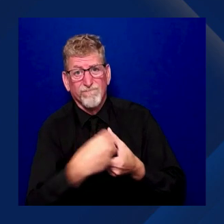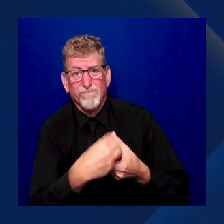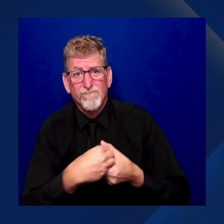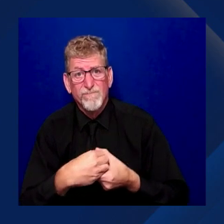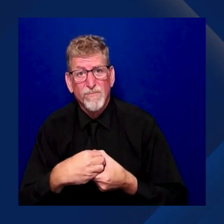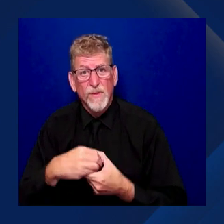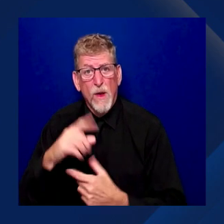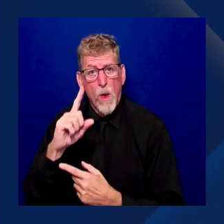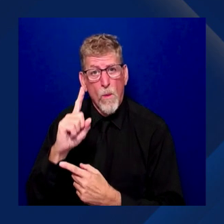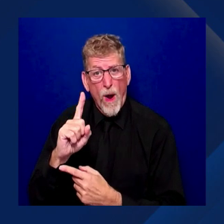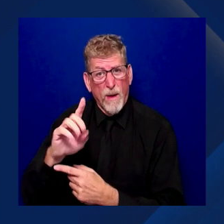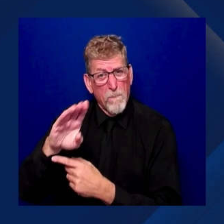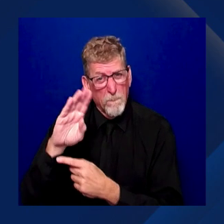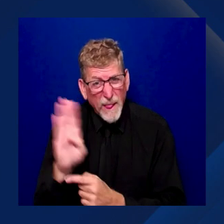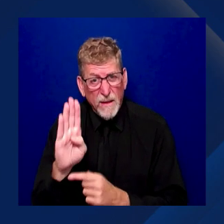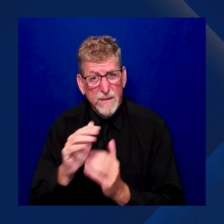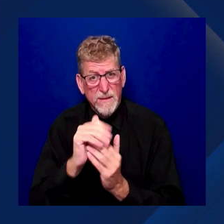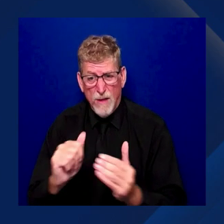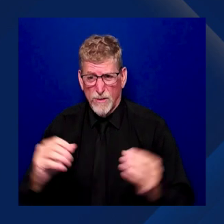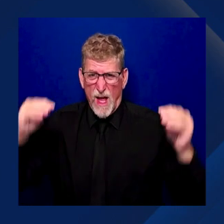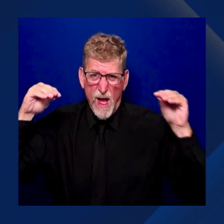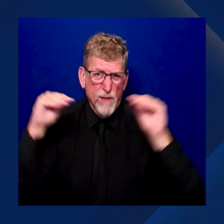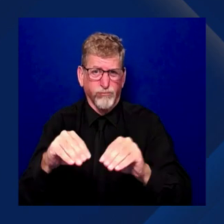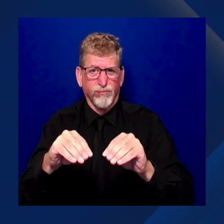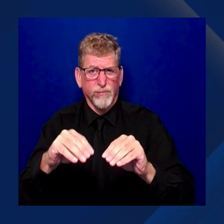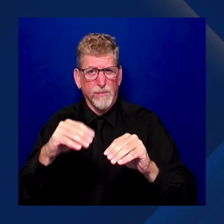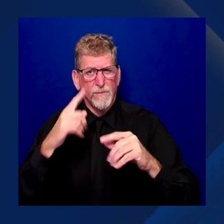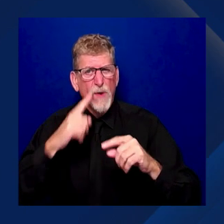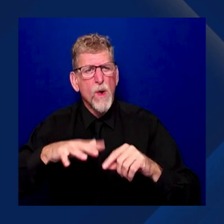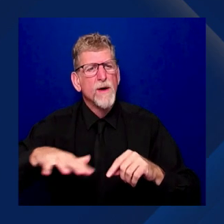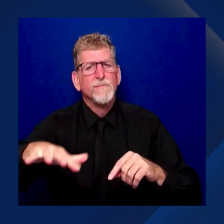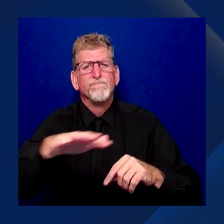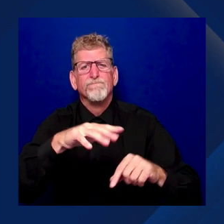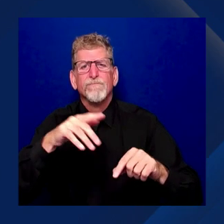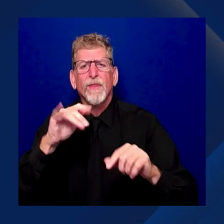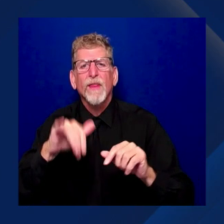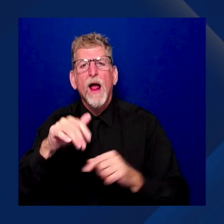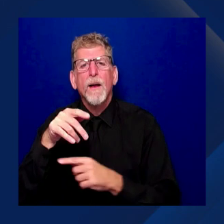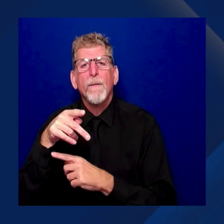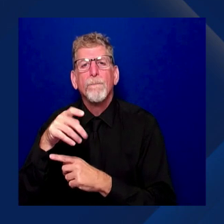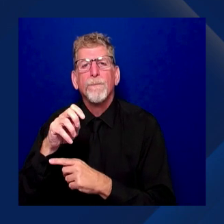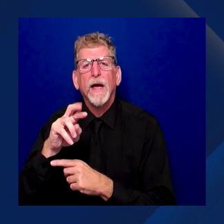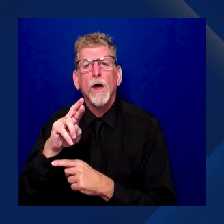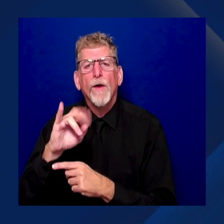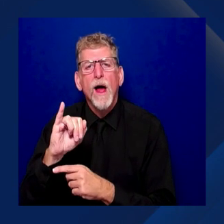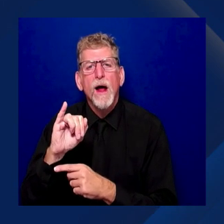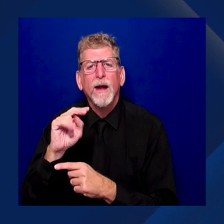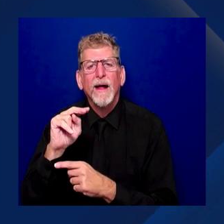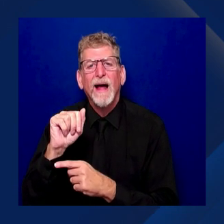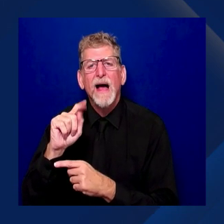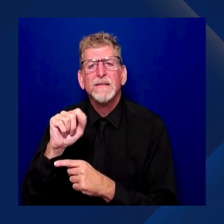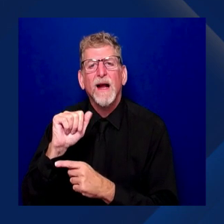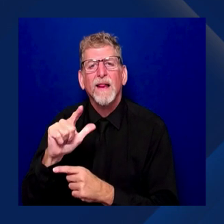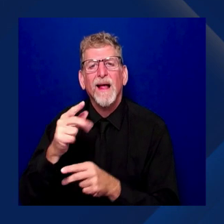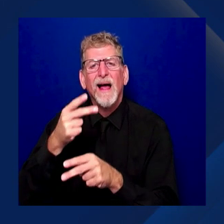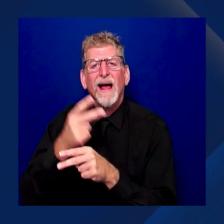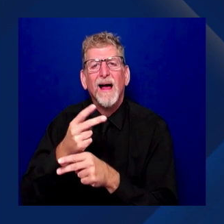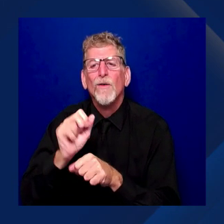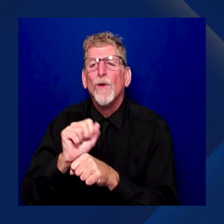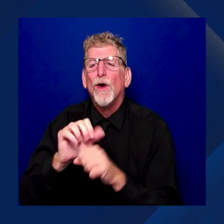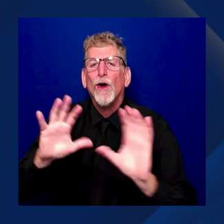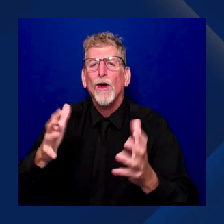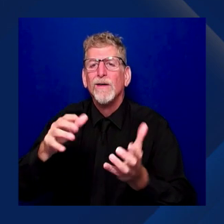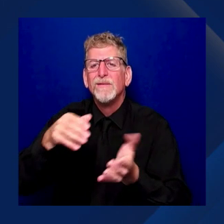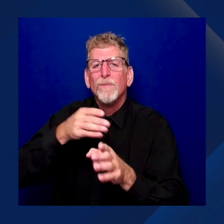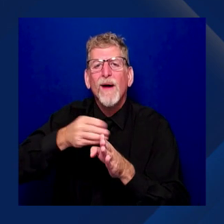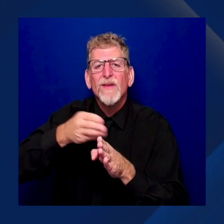diversify the perinatal health workforce, including doulas, nurse practitioners, and providers